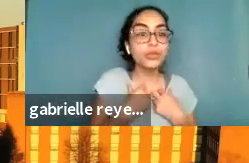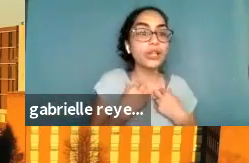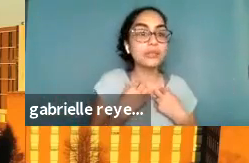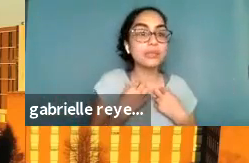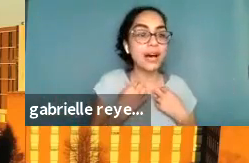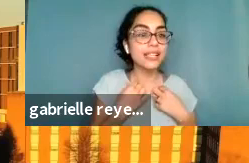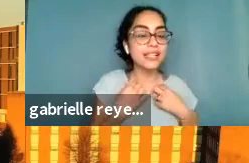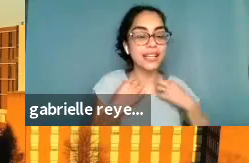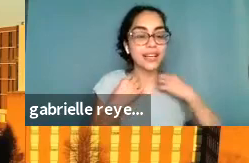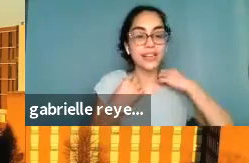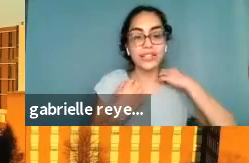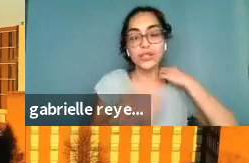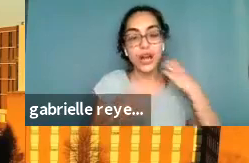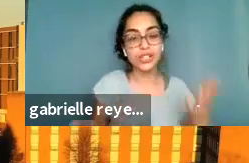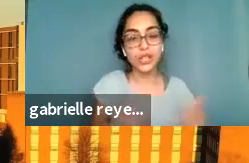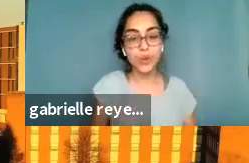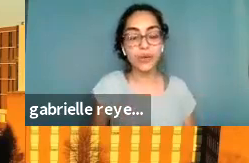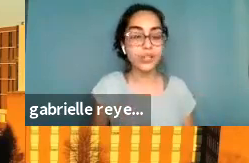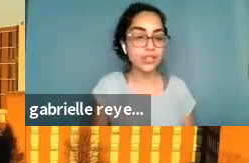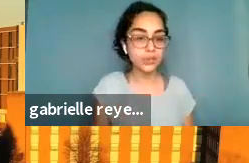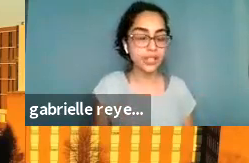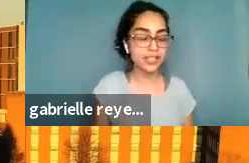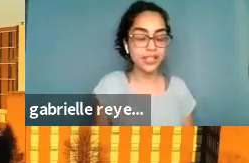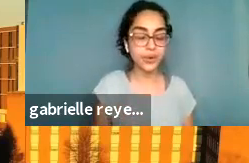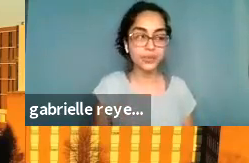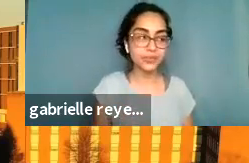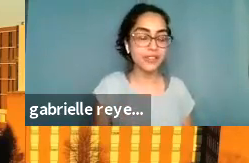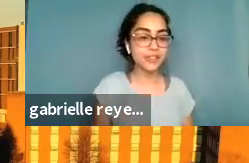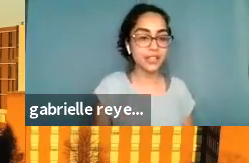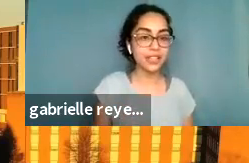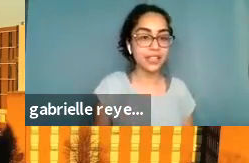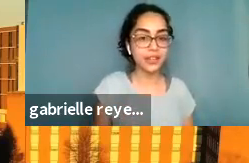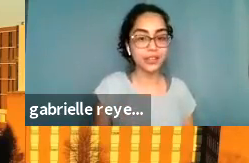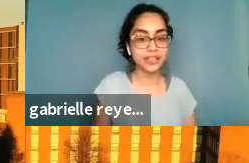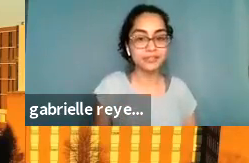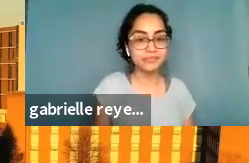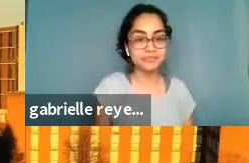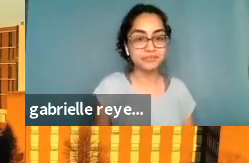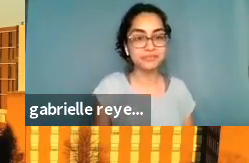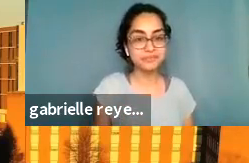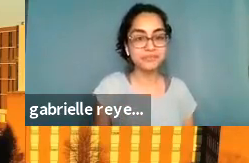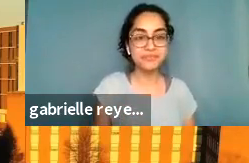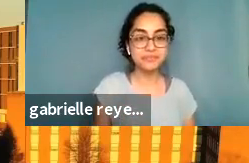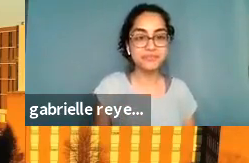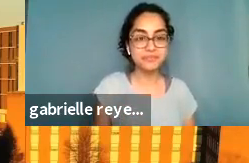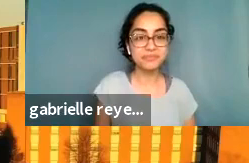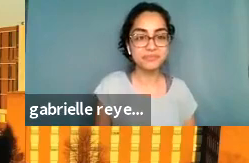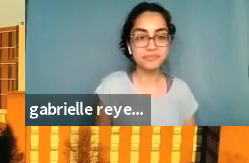you feel is best, and until you actually go out and do it. So definitely love it.